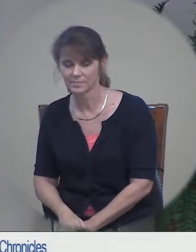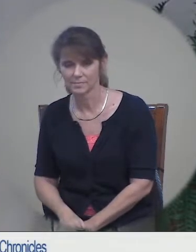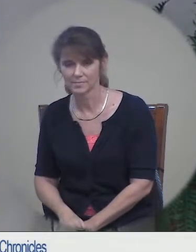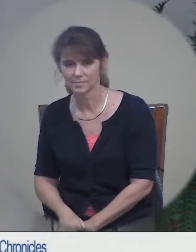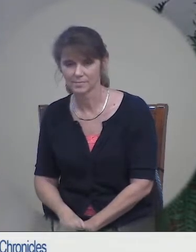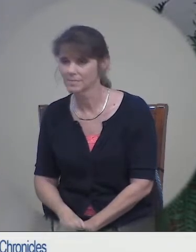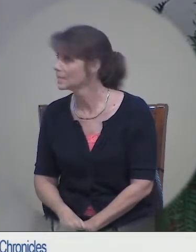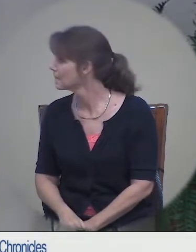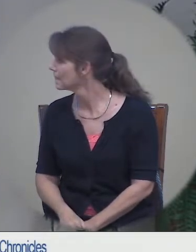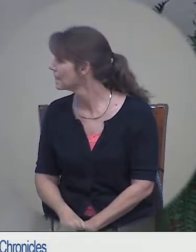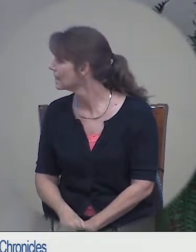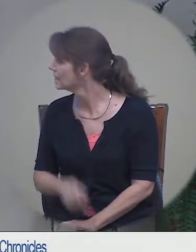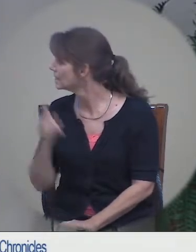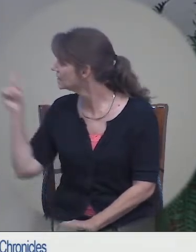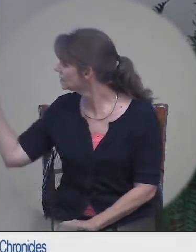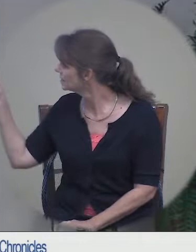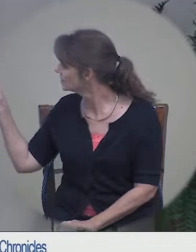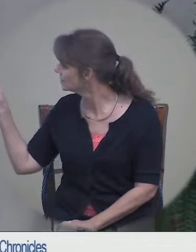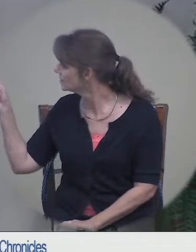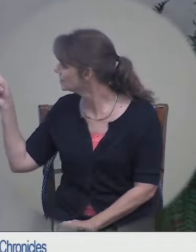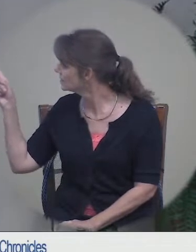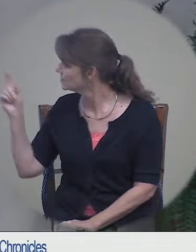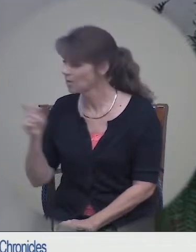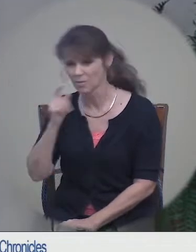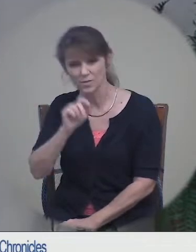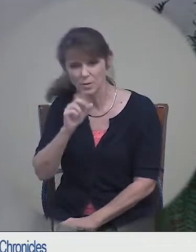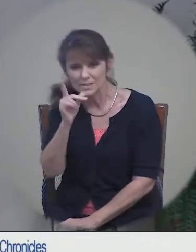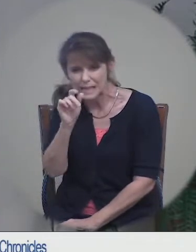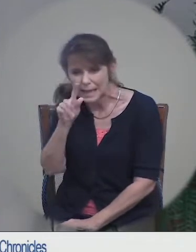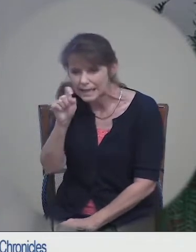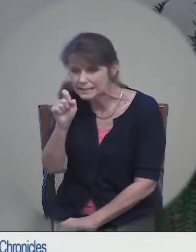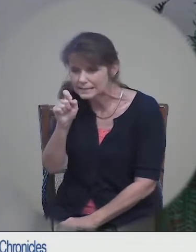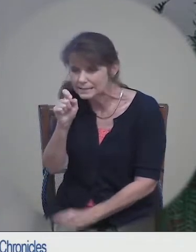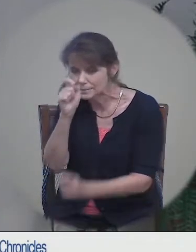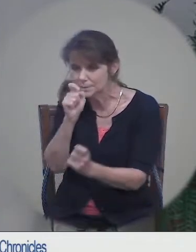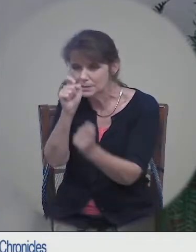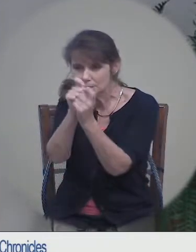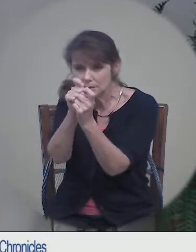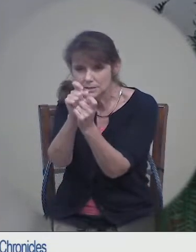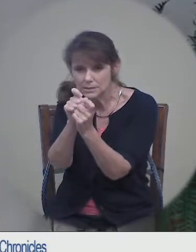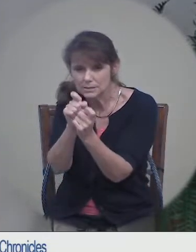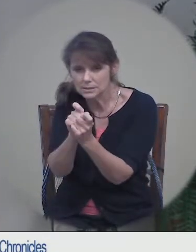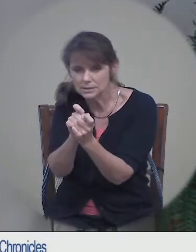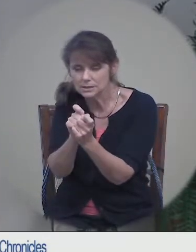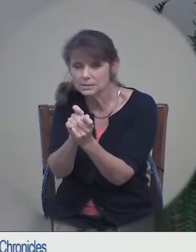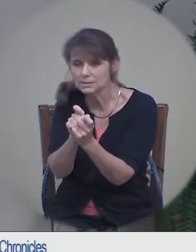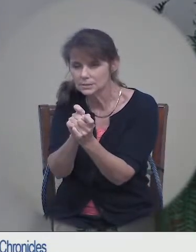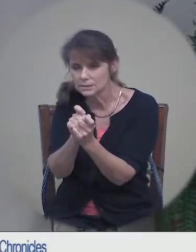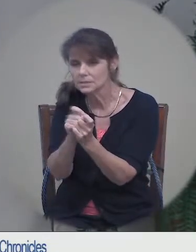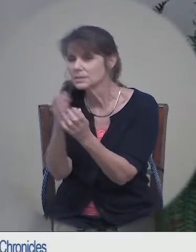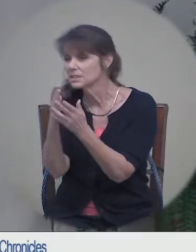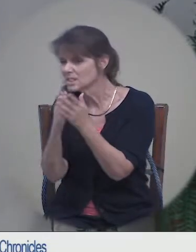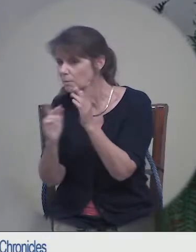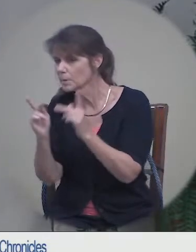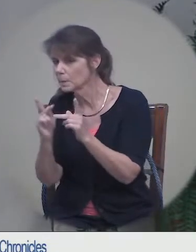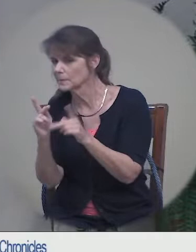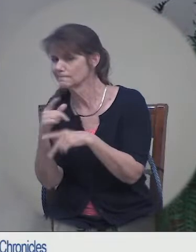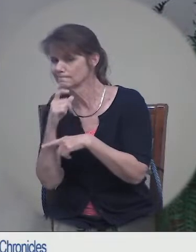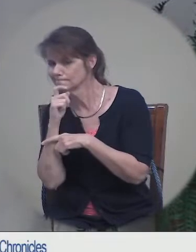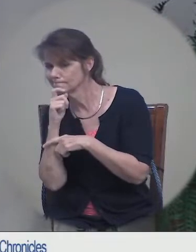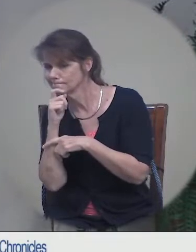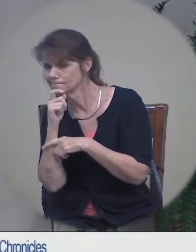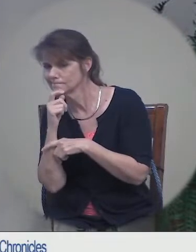Now, when you think about those dates given, here's what some people say about this. They